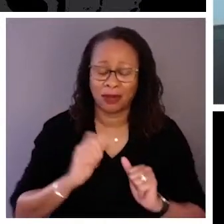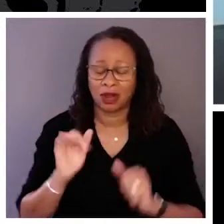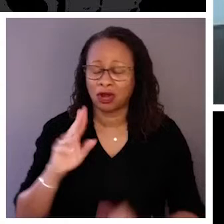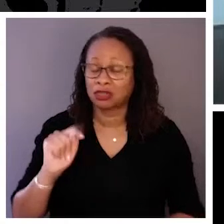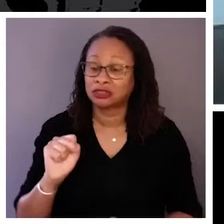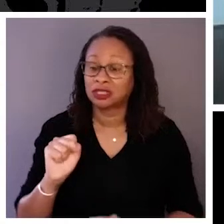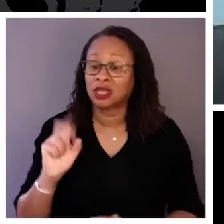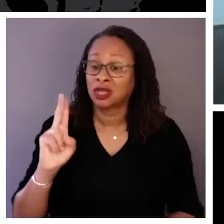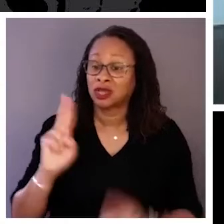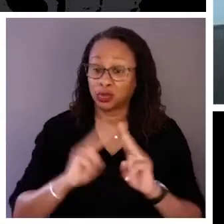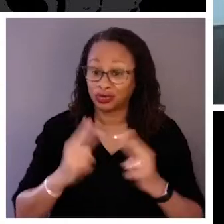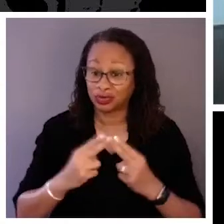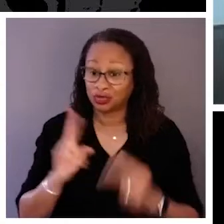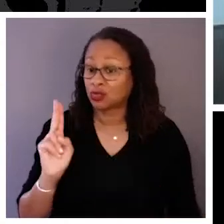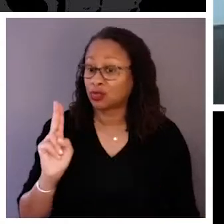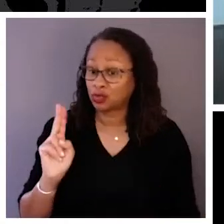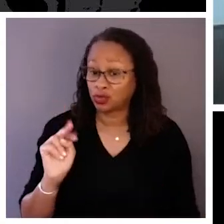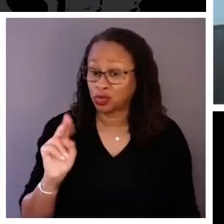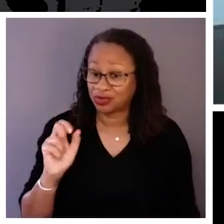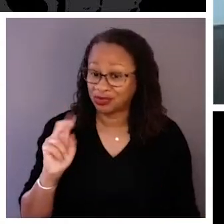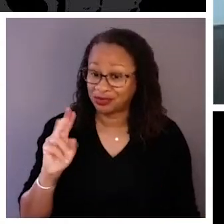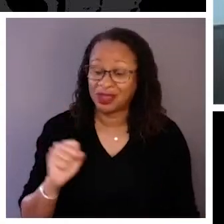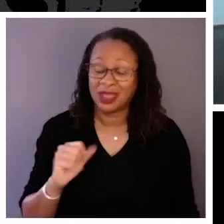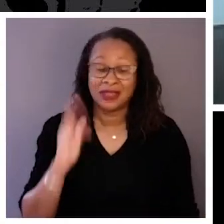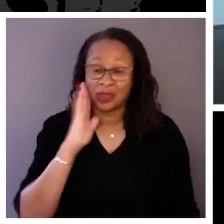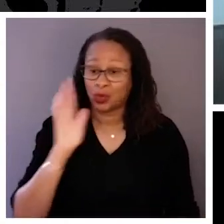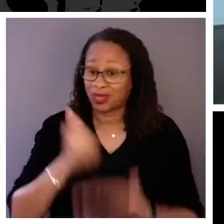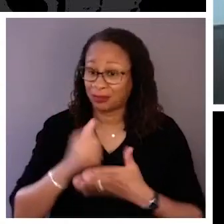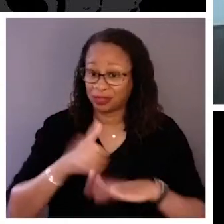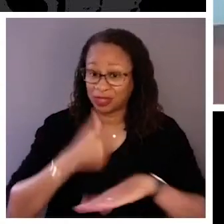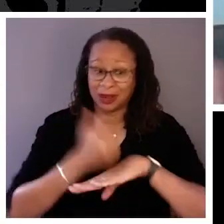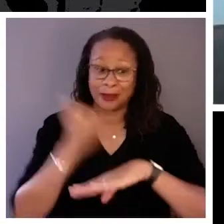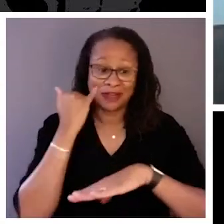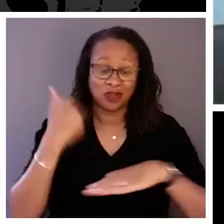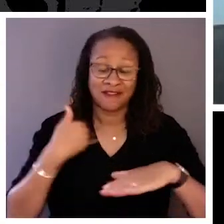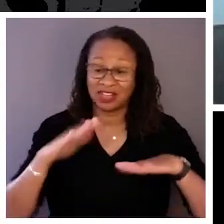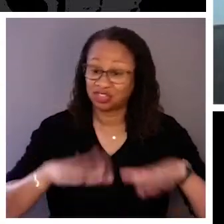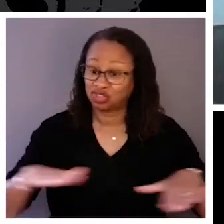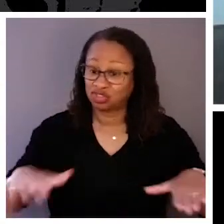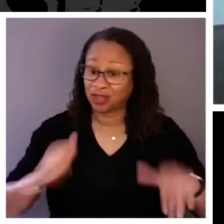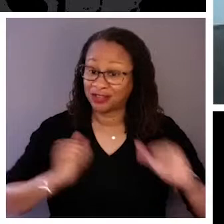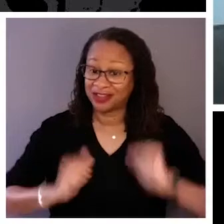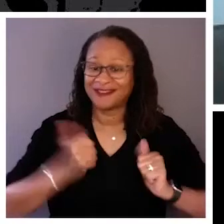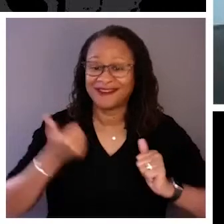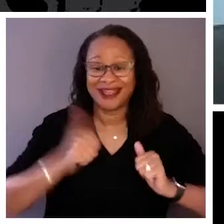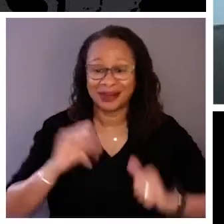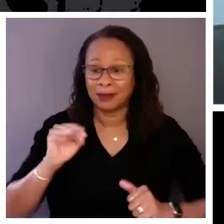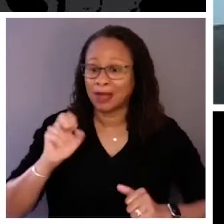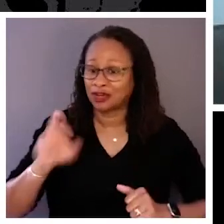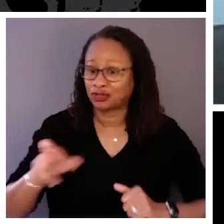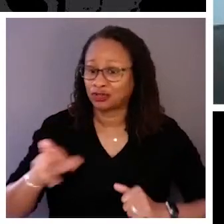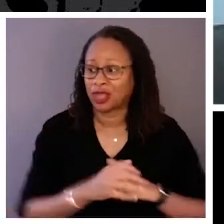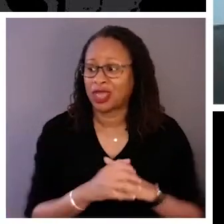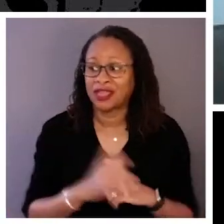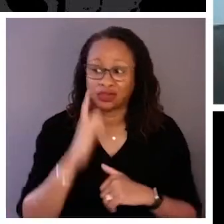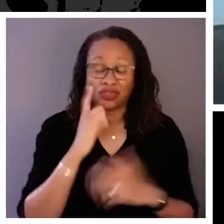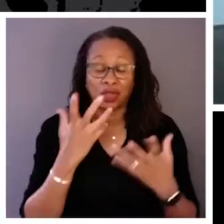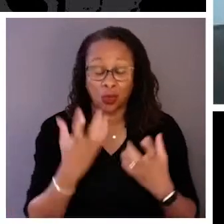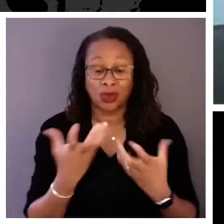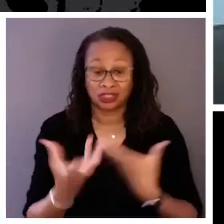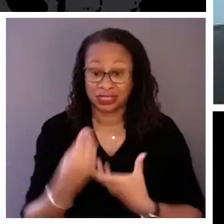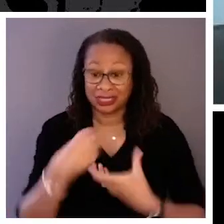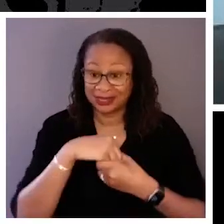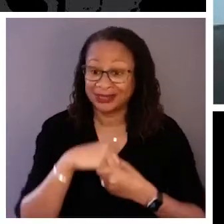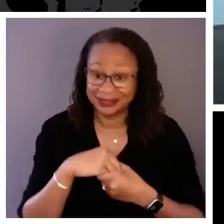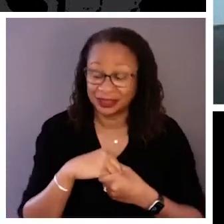set those up if you have a child or any minor that you think wants to get into show